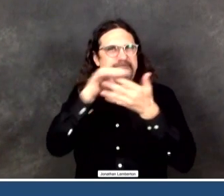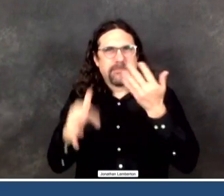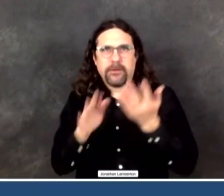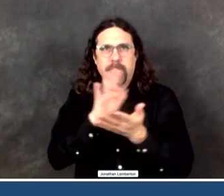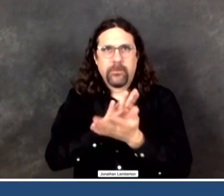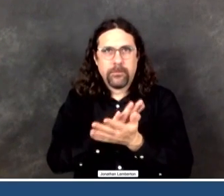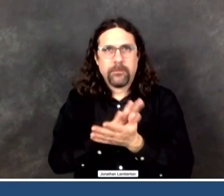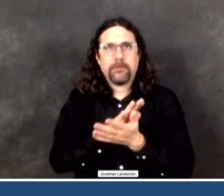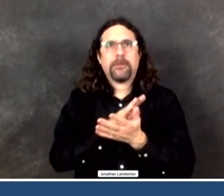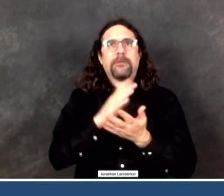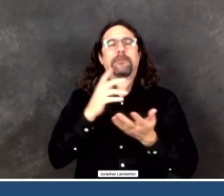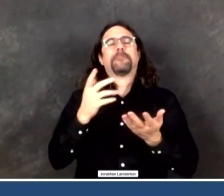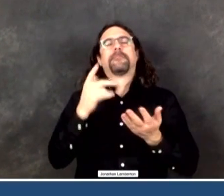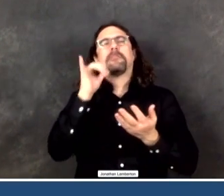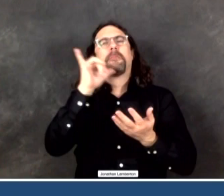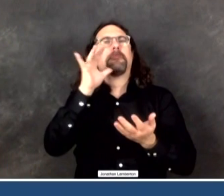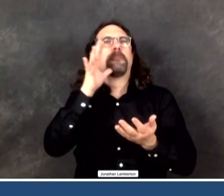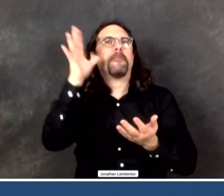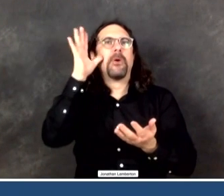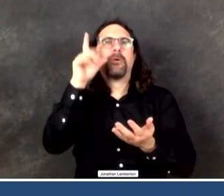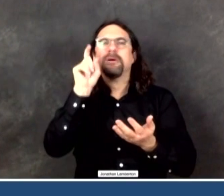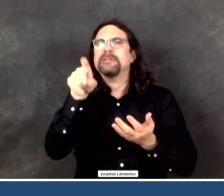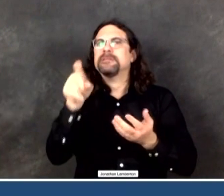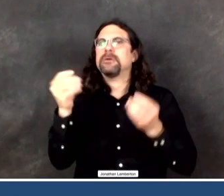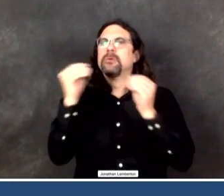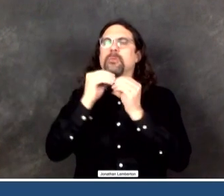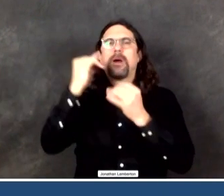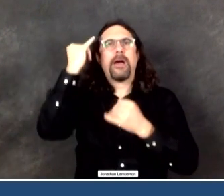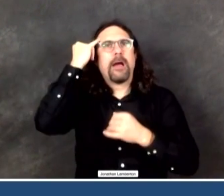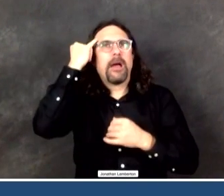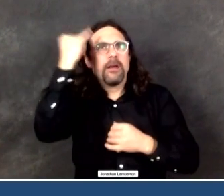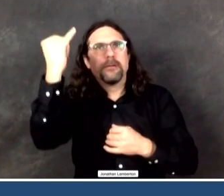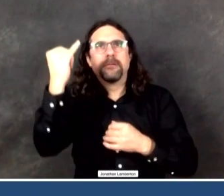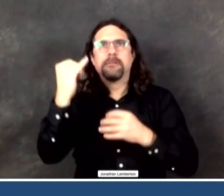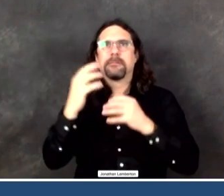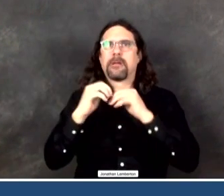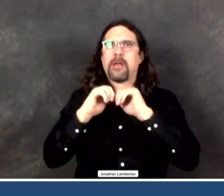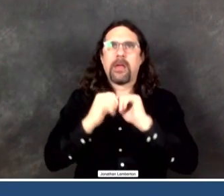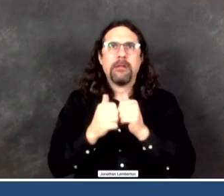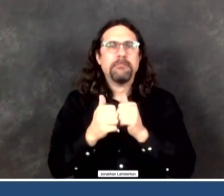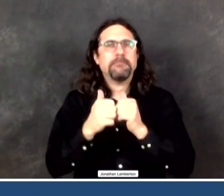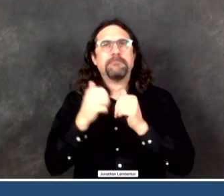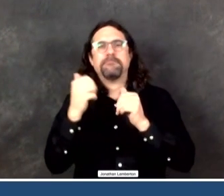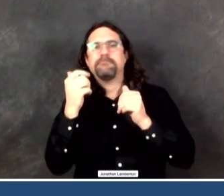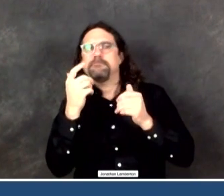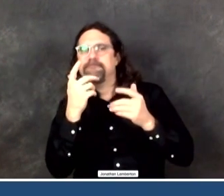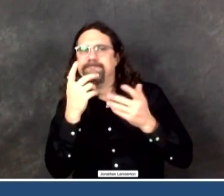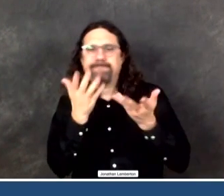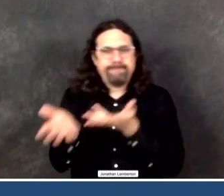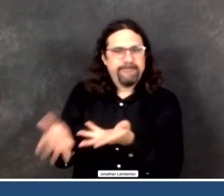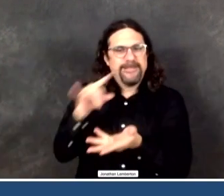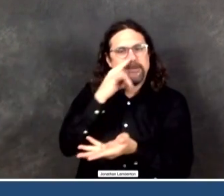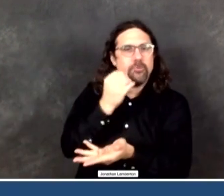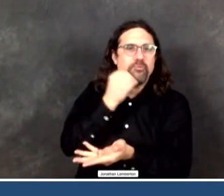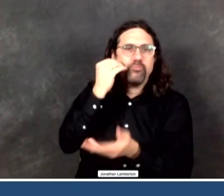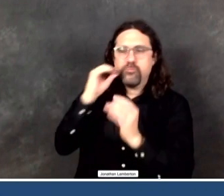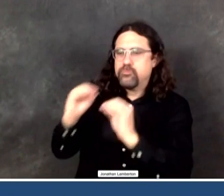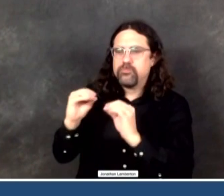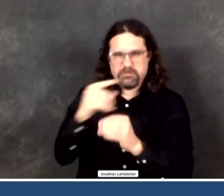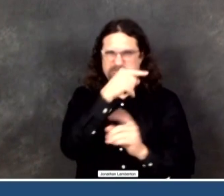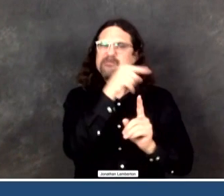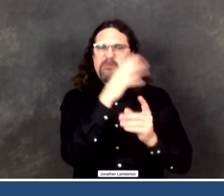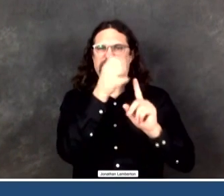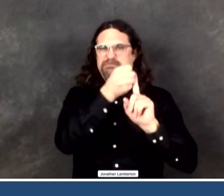professionals they can reach at any hour of the day in multiple languages to give them that support. Third, we're going to provide a lot